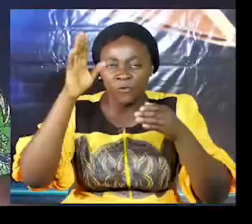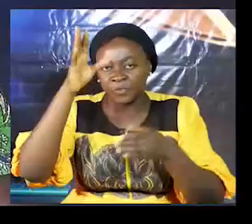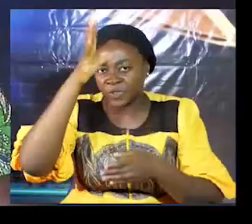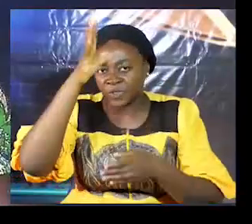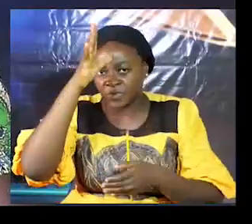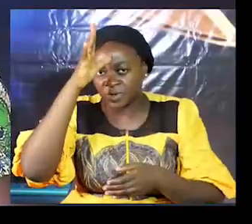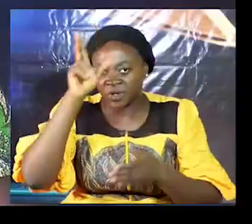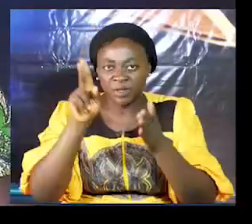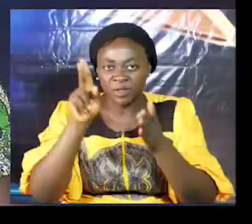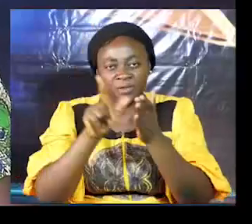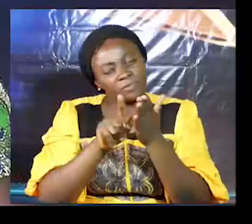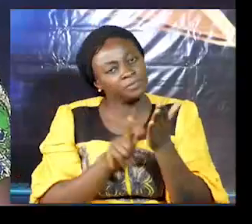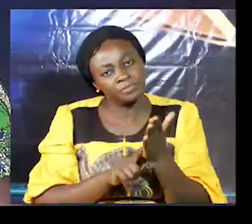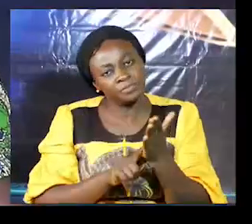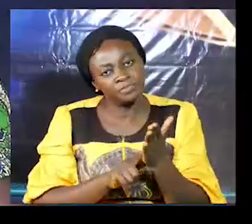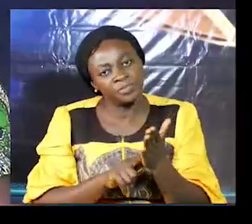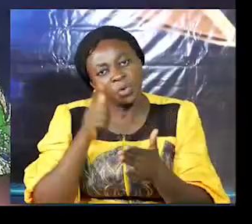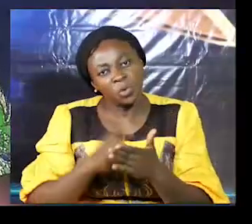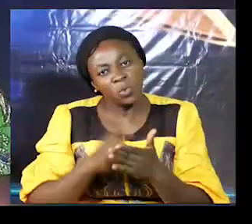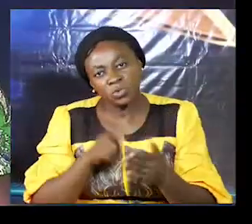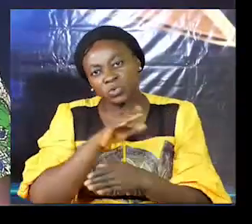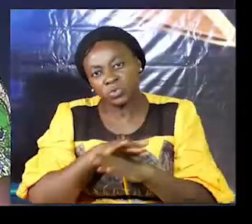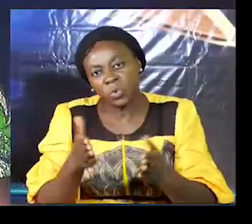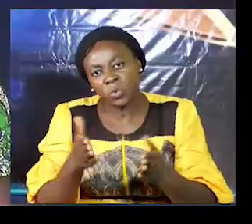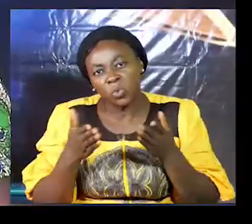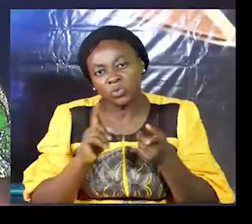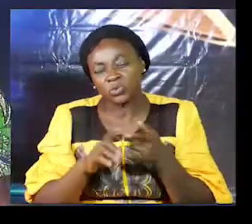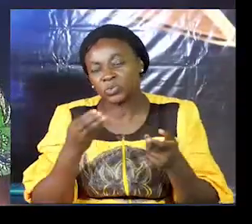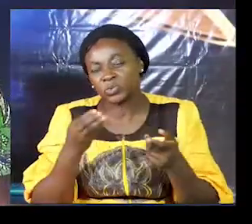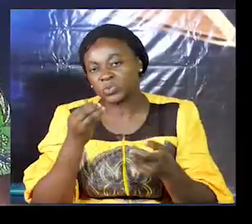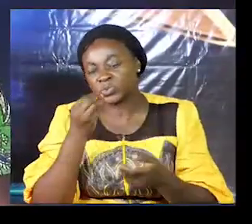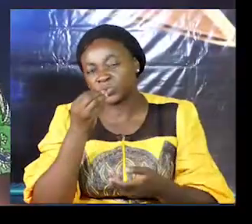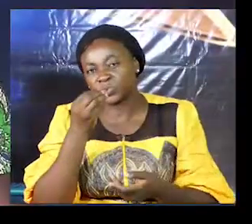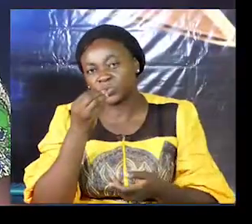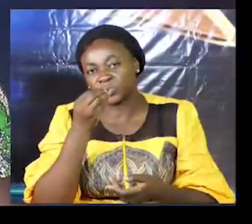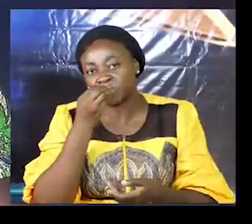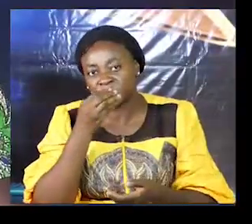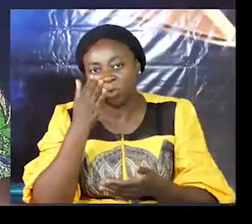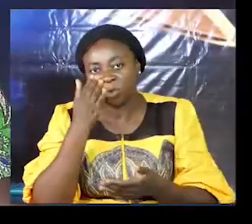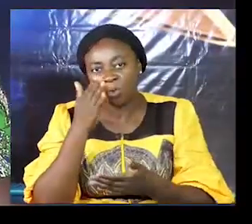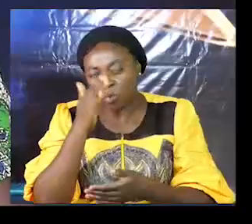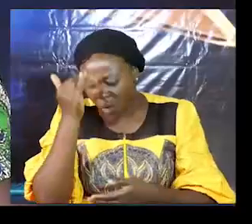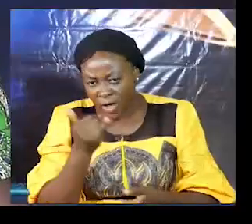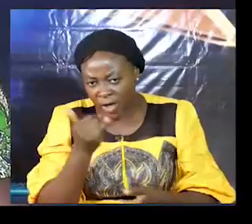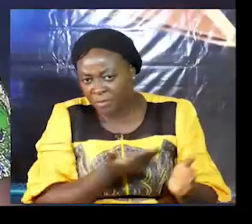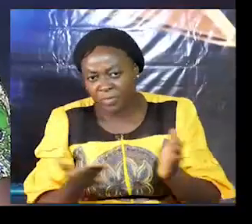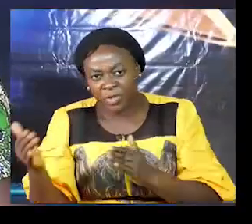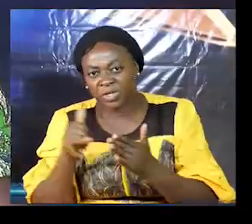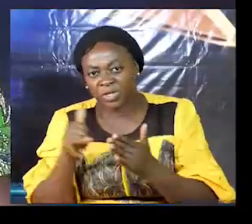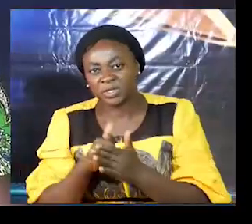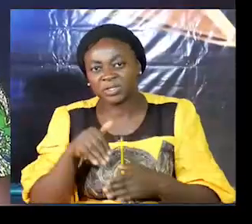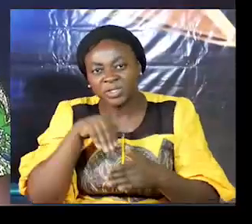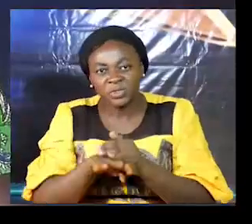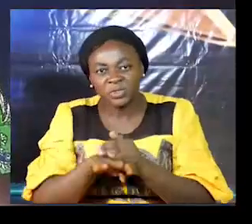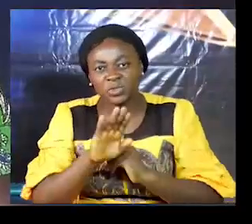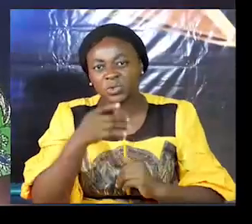nose? And we heard that girls and boys don't marry. It's men and women. Are you still in secondary school and already you are in a relationship?